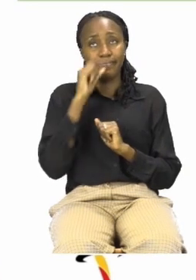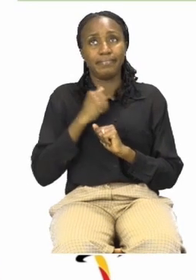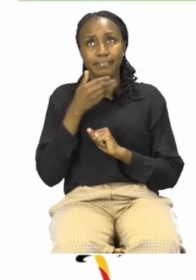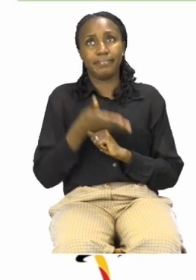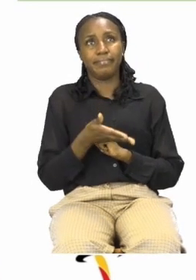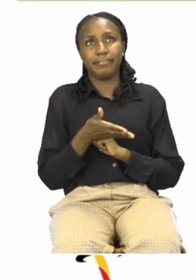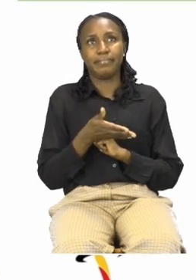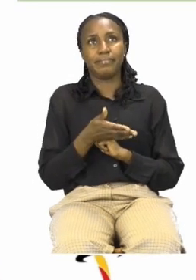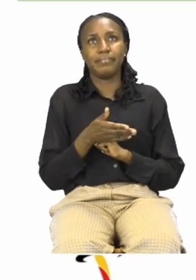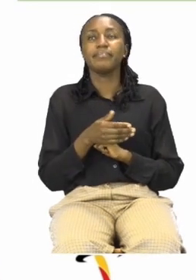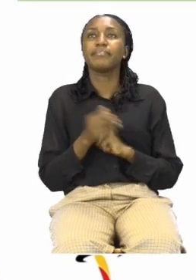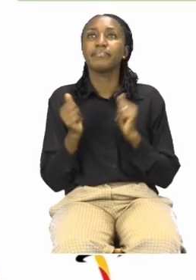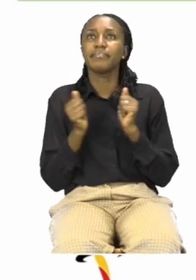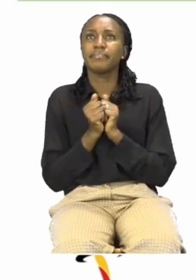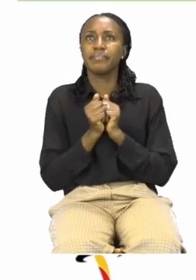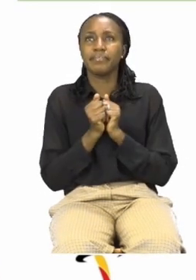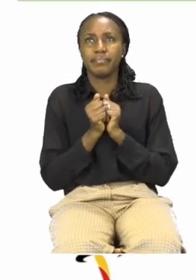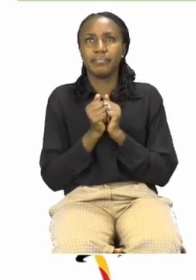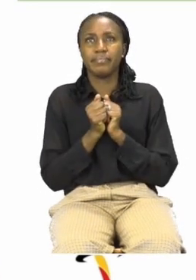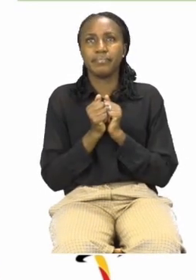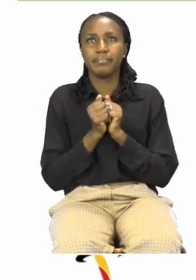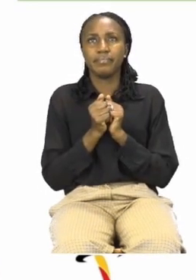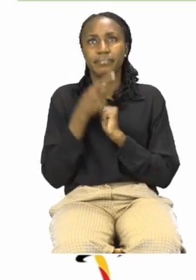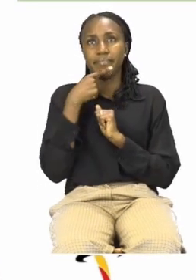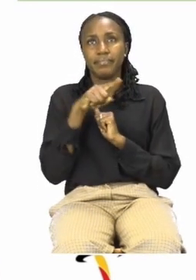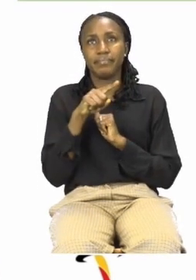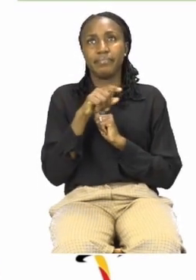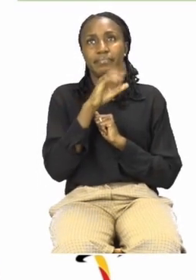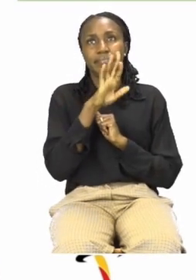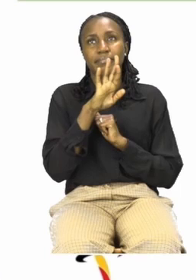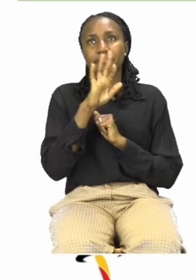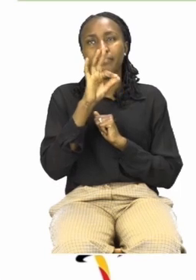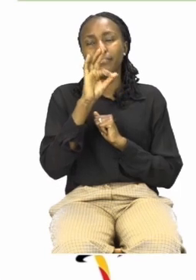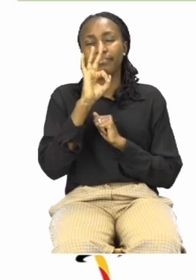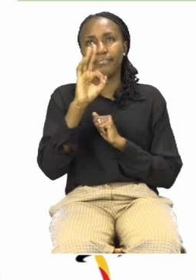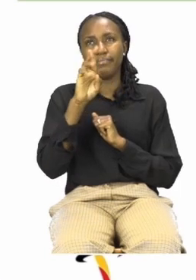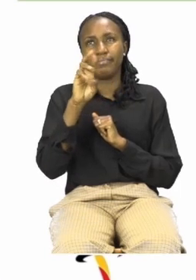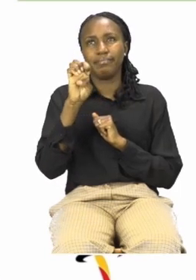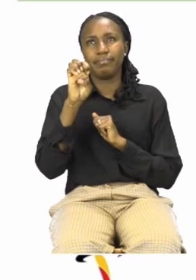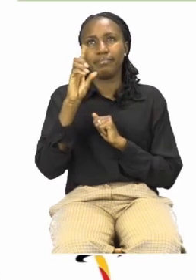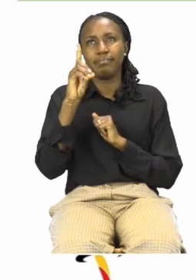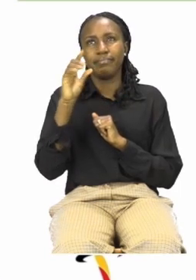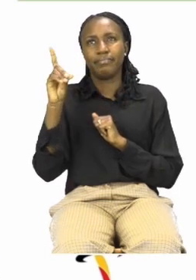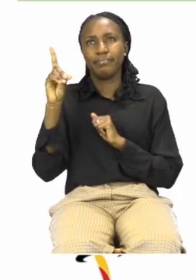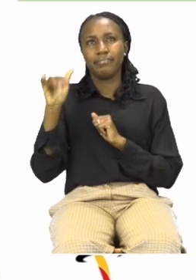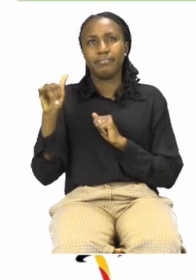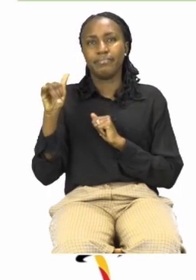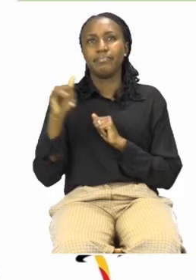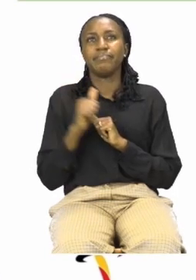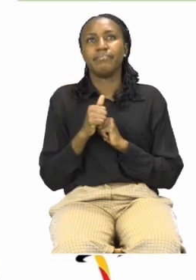Pullman, and today with us in studio we have Mr. Freddy Mwiya, the Chief Administrator of the Namibia Sports